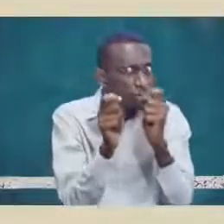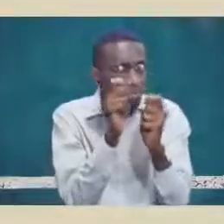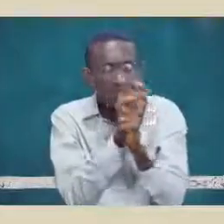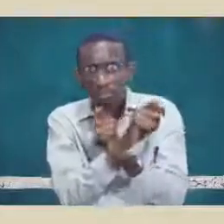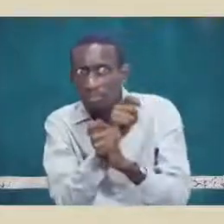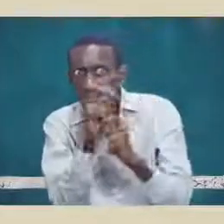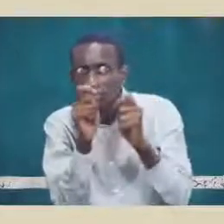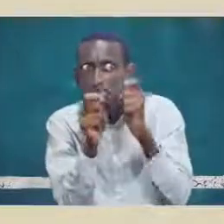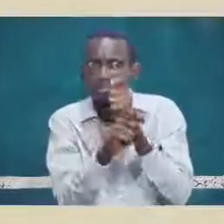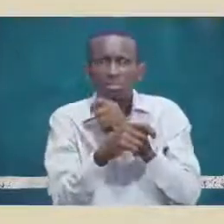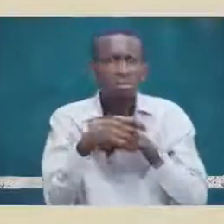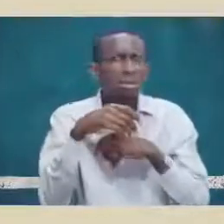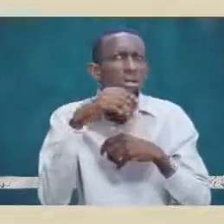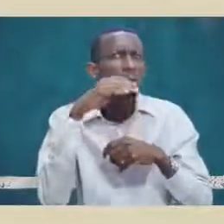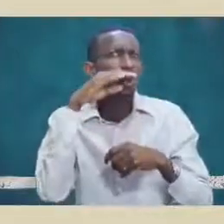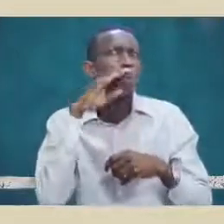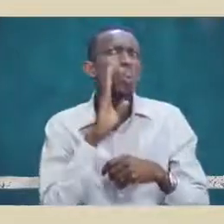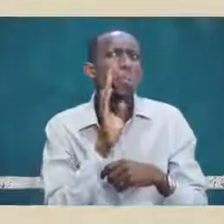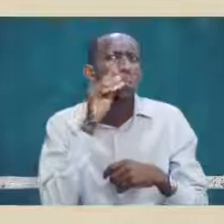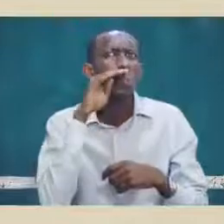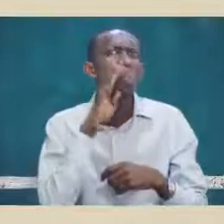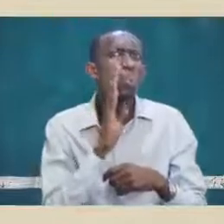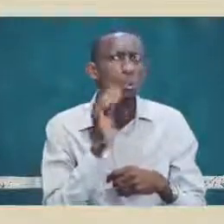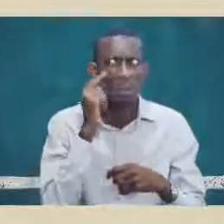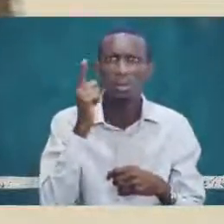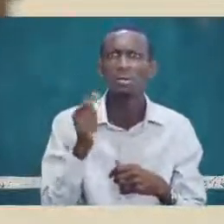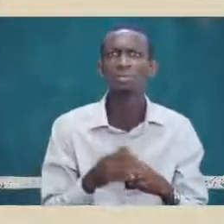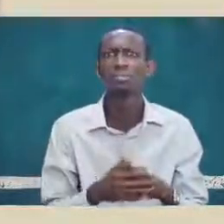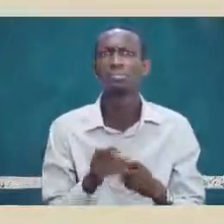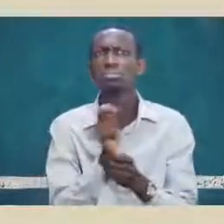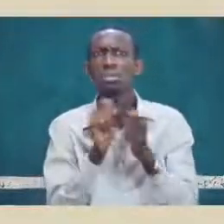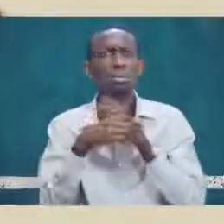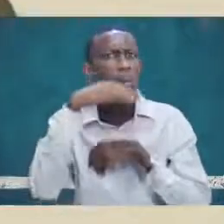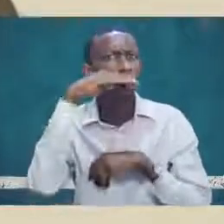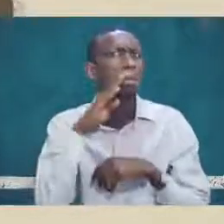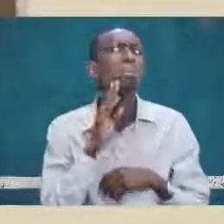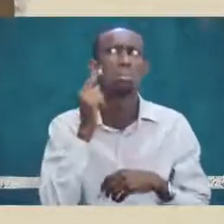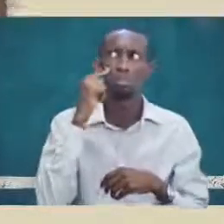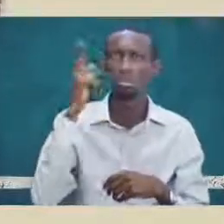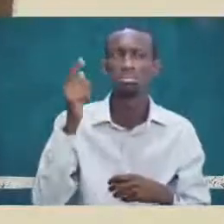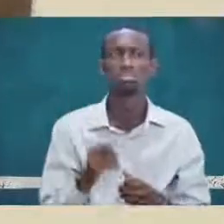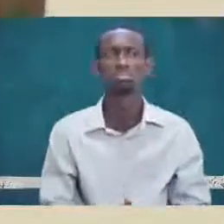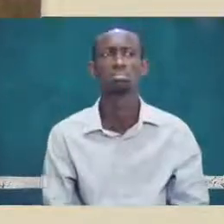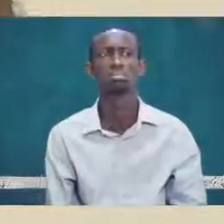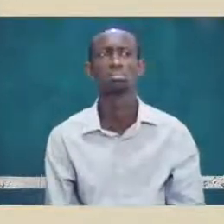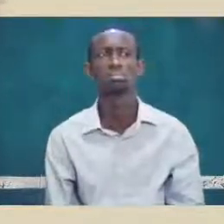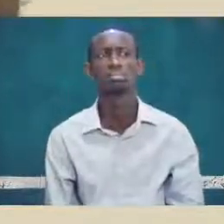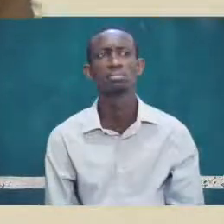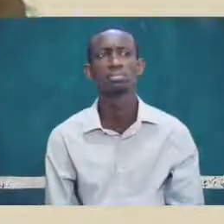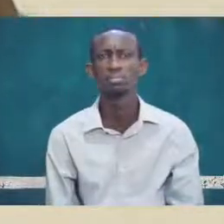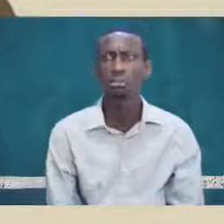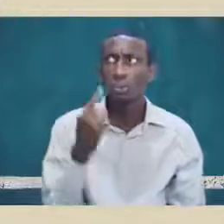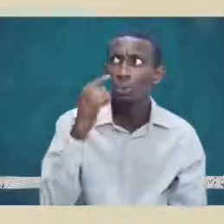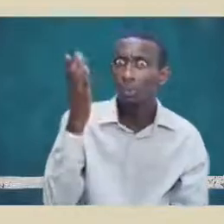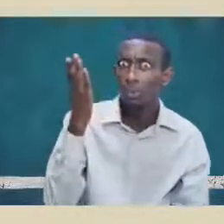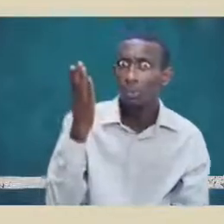coming to brown. See what is happening there? It is coming to brown. I think you can see